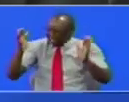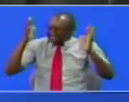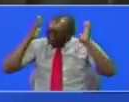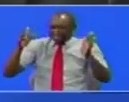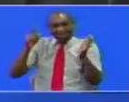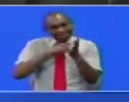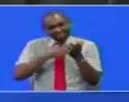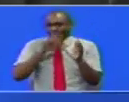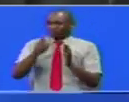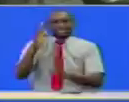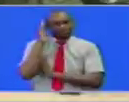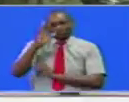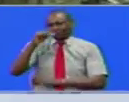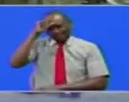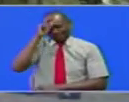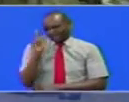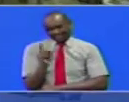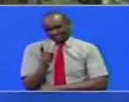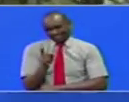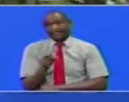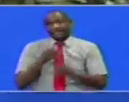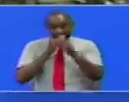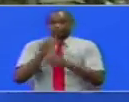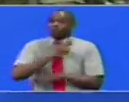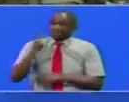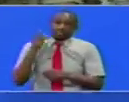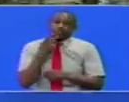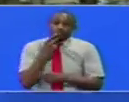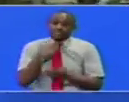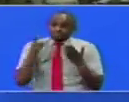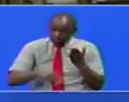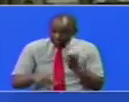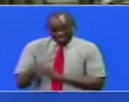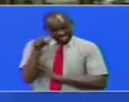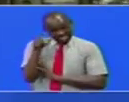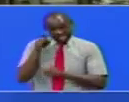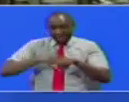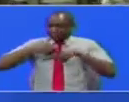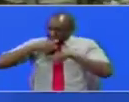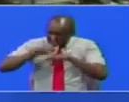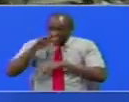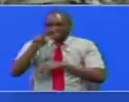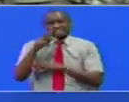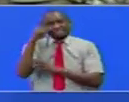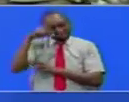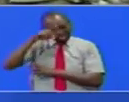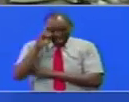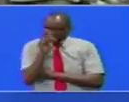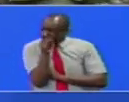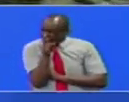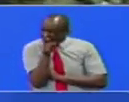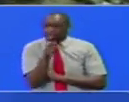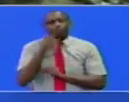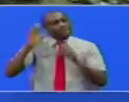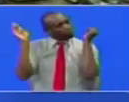committed by a government. Leaders from West Pokot and Baringo argue that the deployment of the KPR will only serve